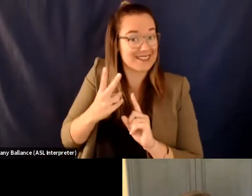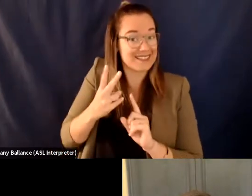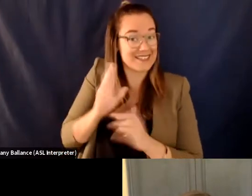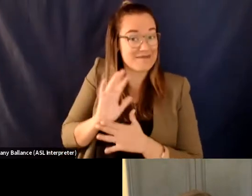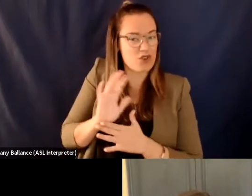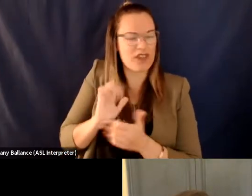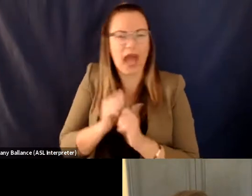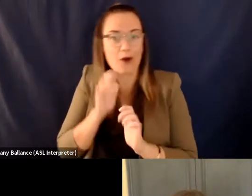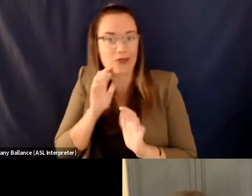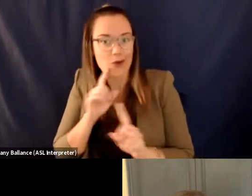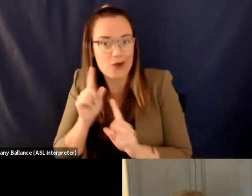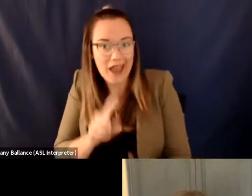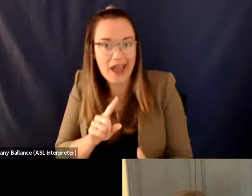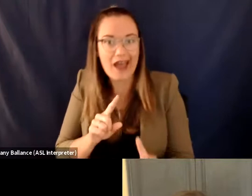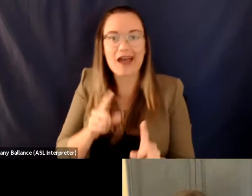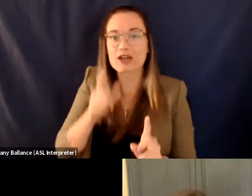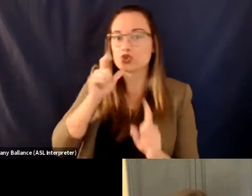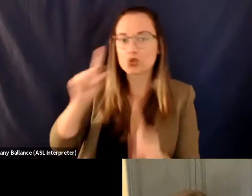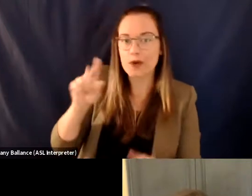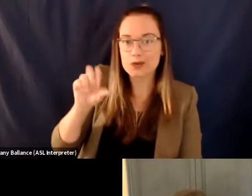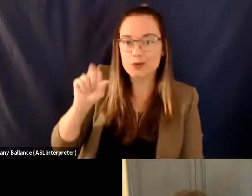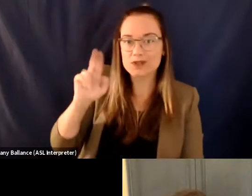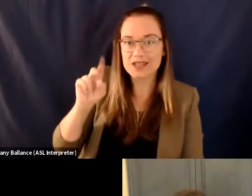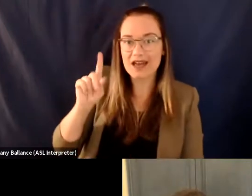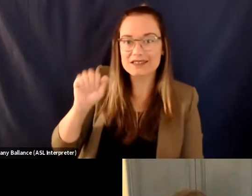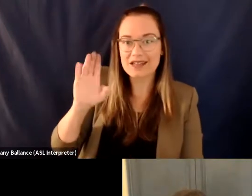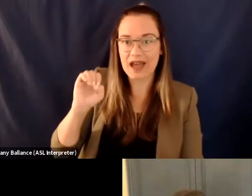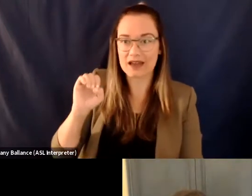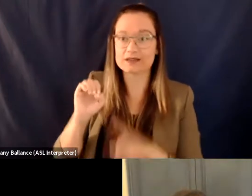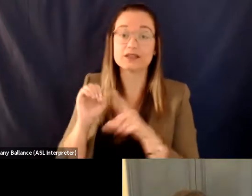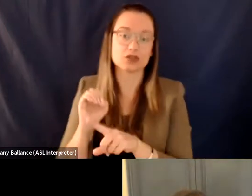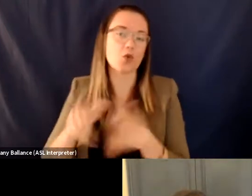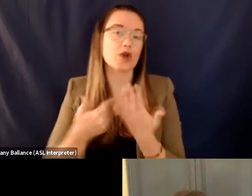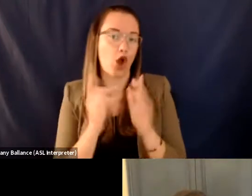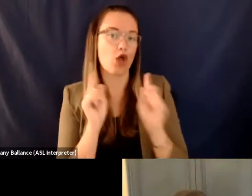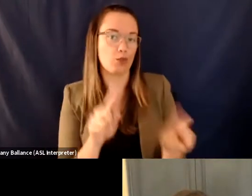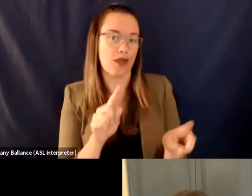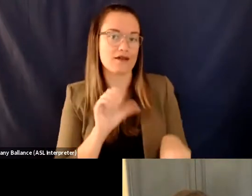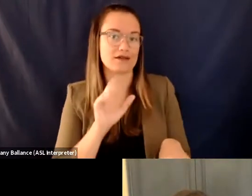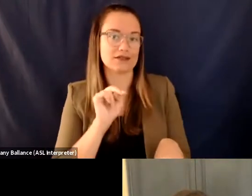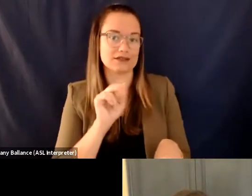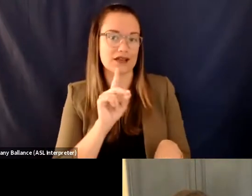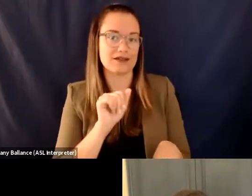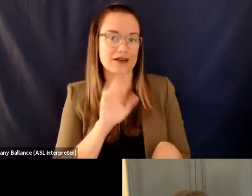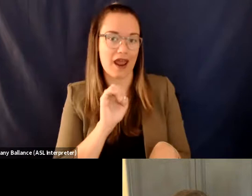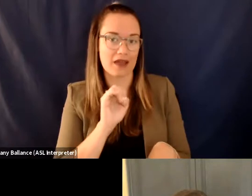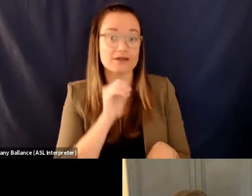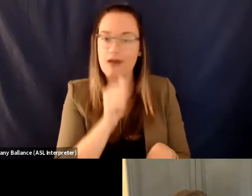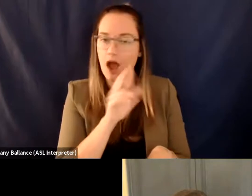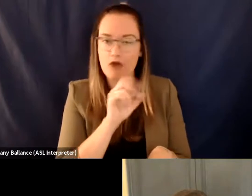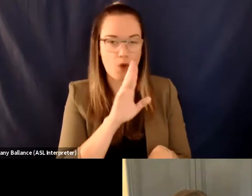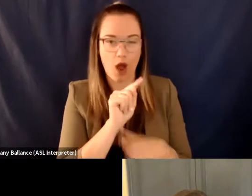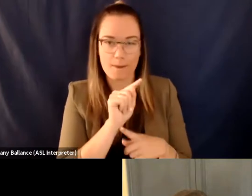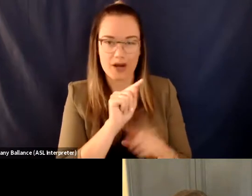to the movie? Who was up at Sundance, for example? Everybody but Robert was at Sundance. He's at West Point, so he couldn't get away. I think it was